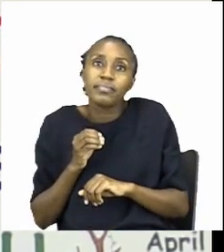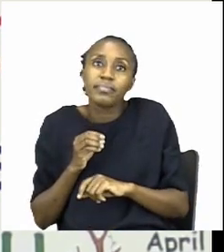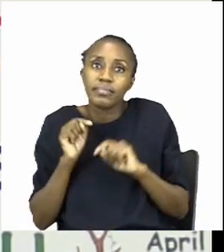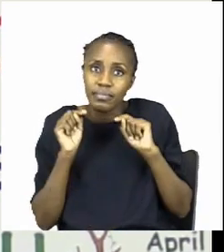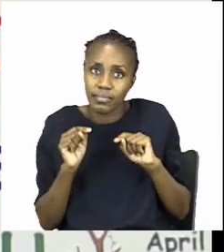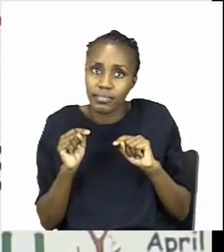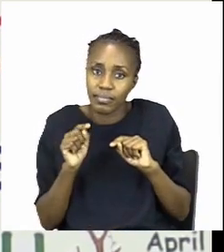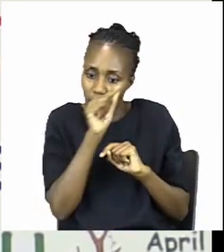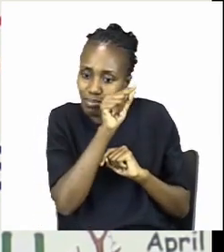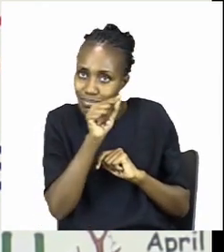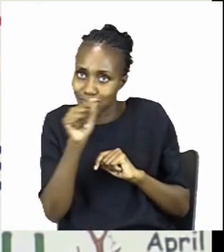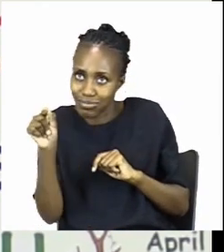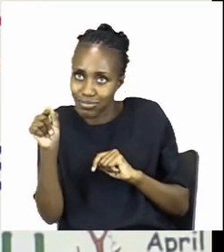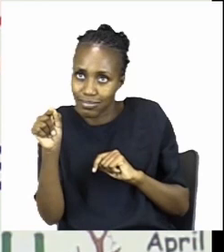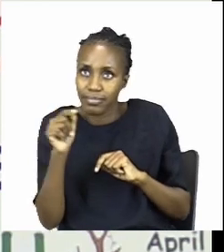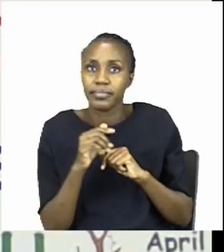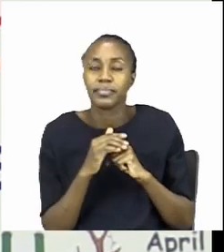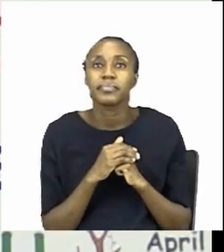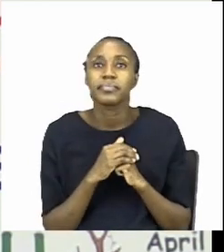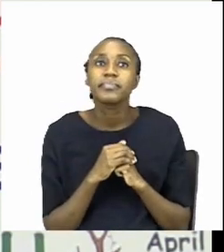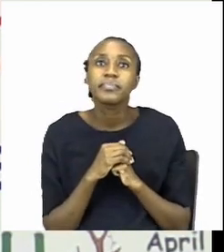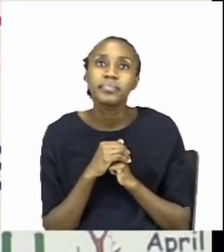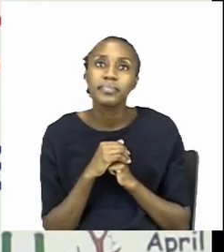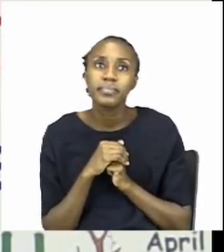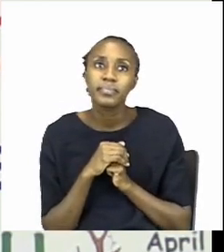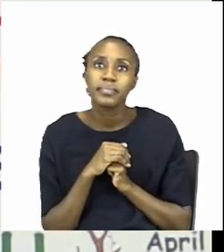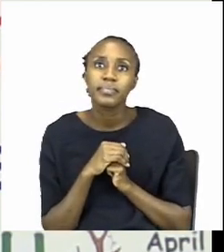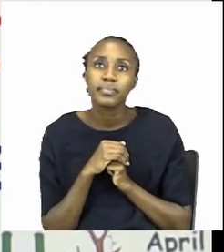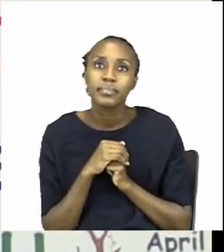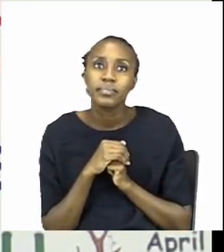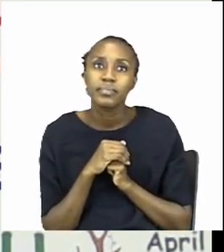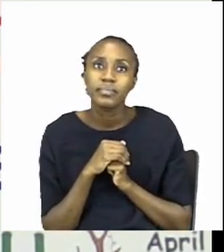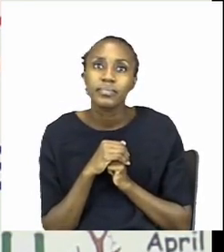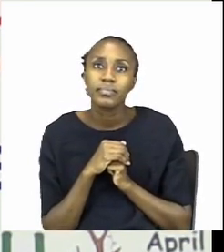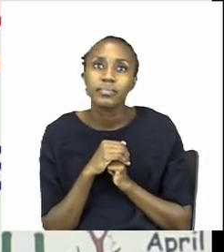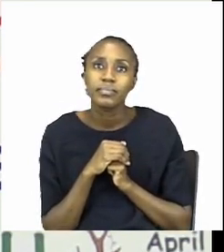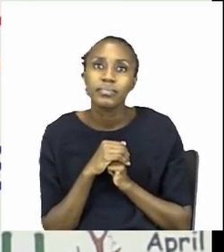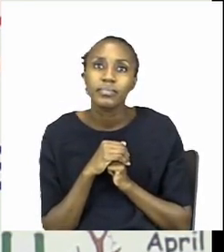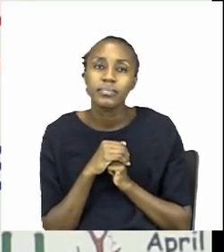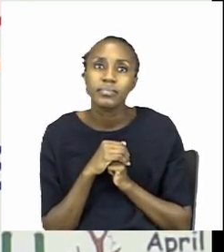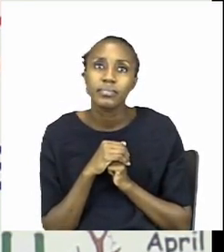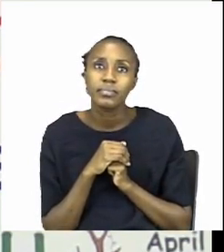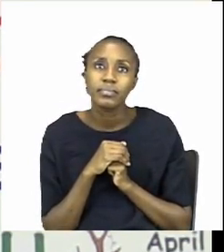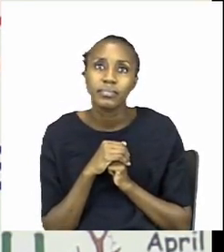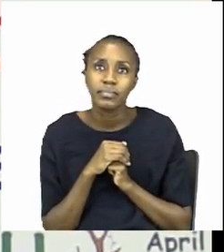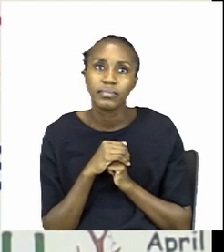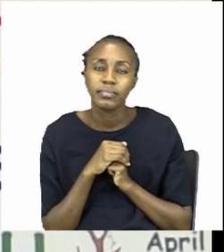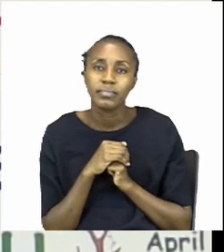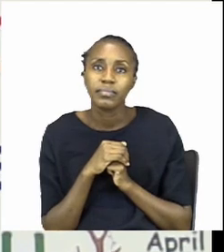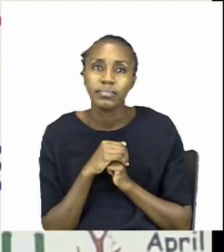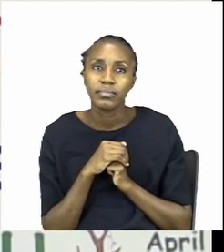line from your number to the answer of the answer to when you write